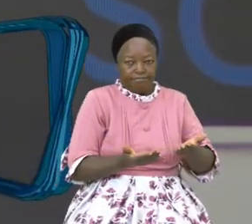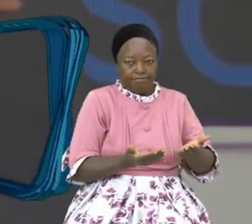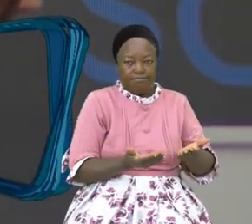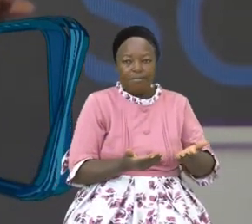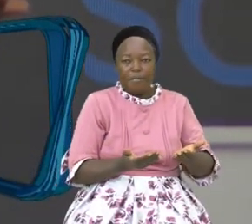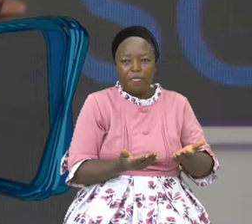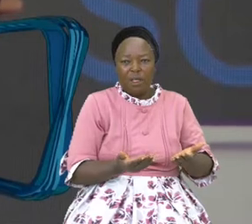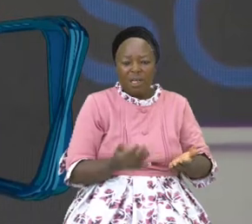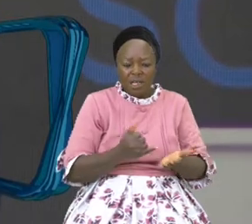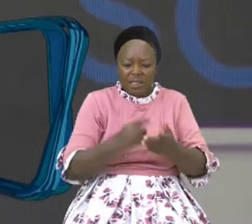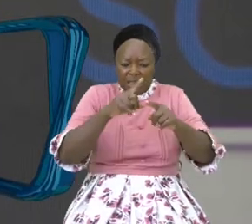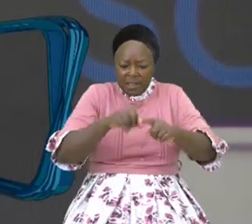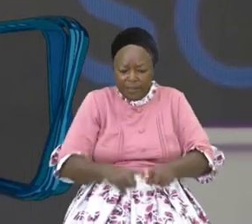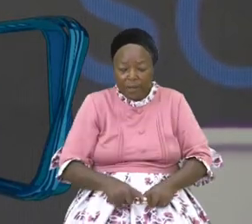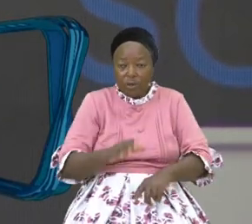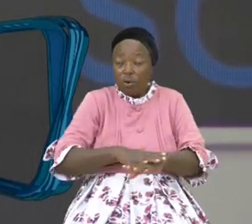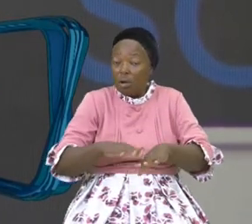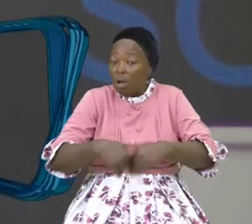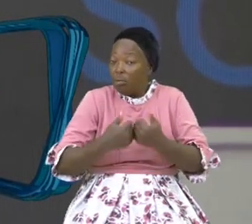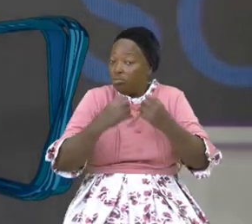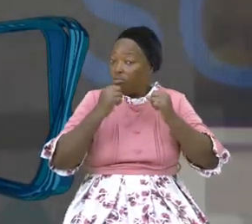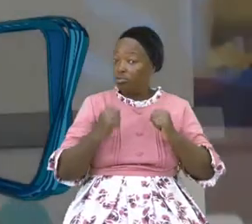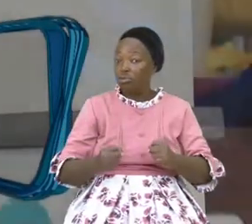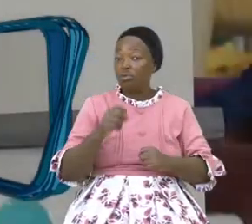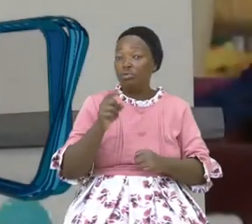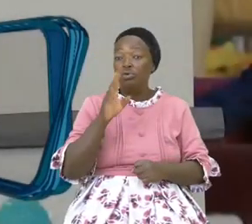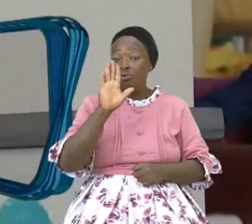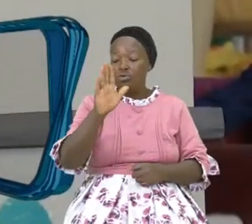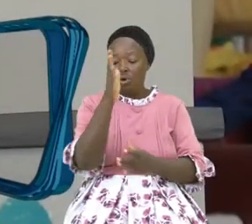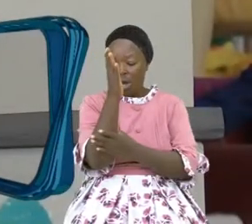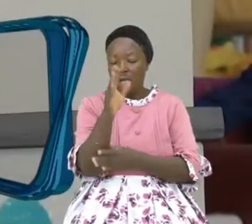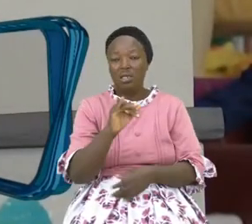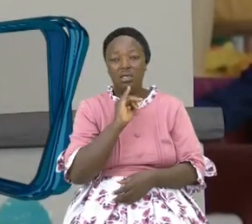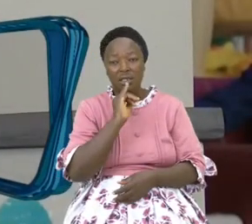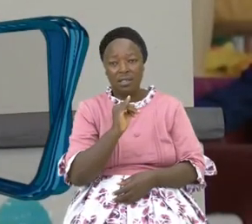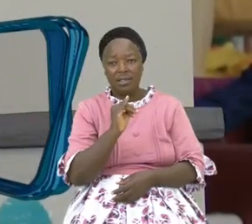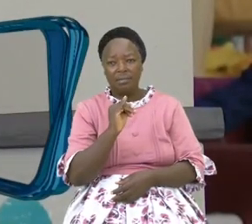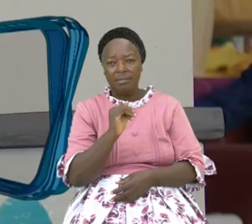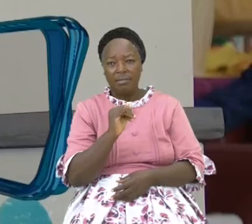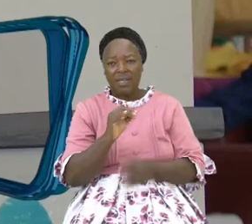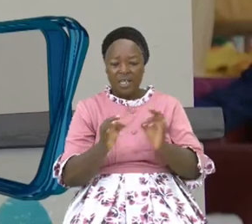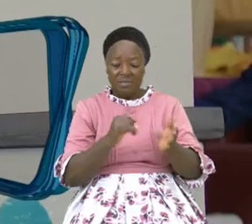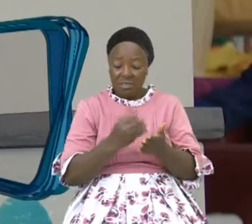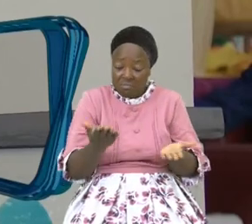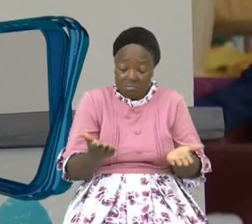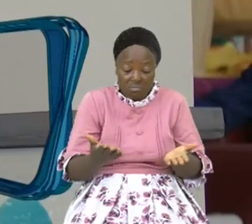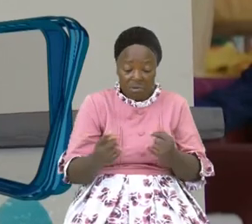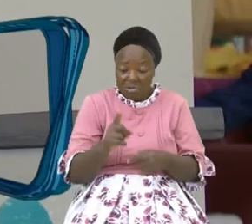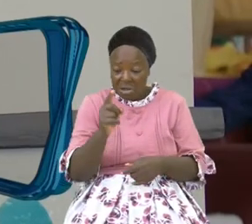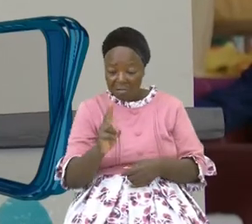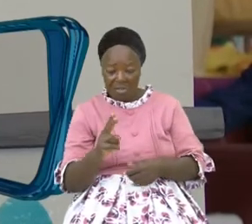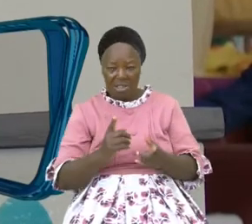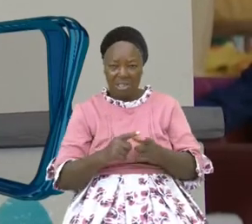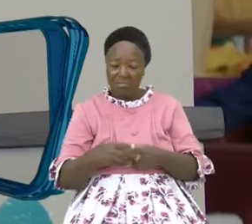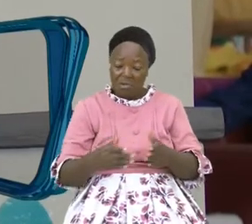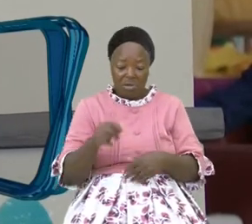on how strong your arm is. If it's moderate, maybe you can carry it.